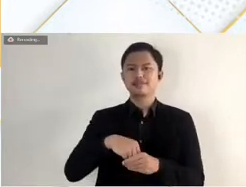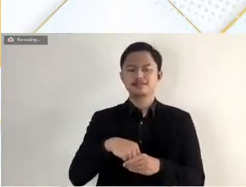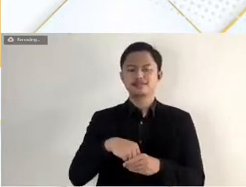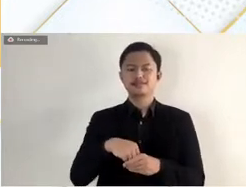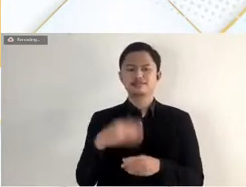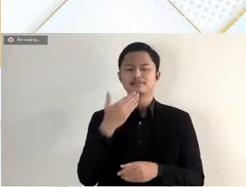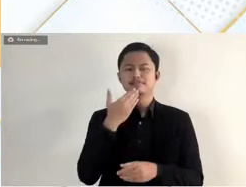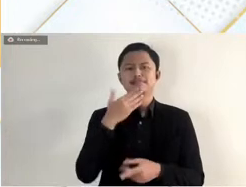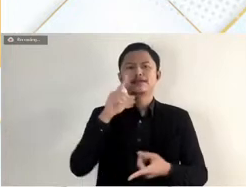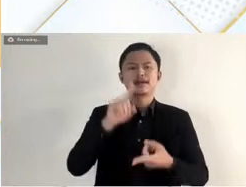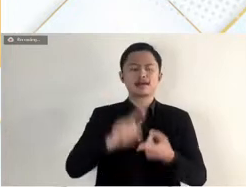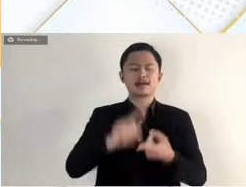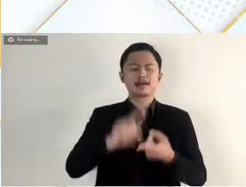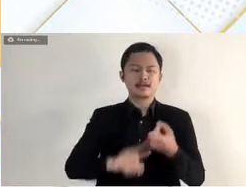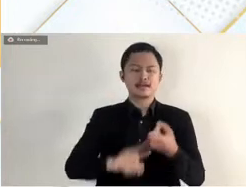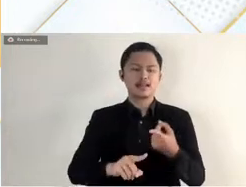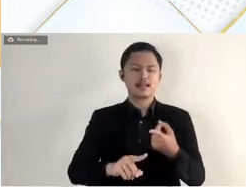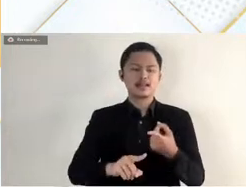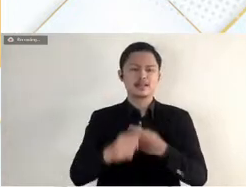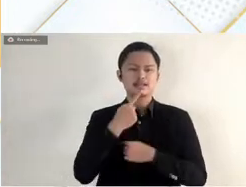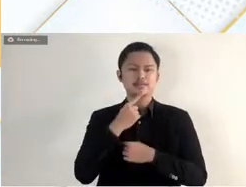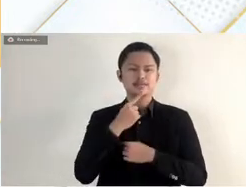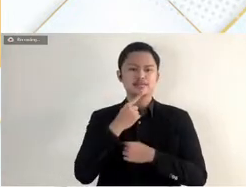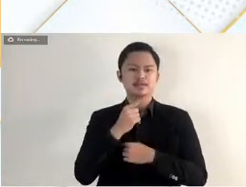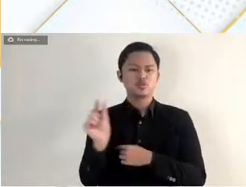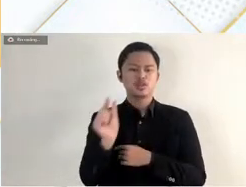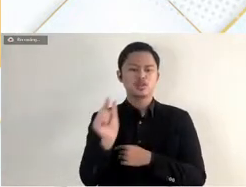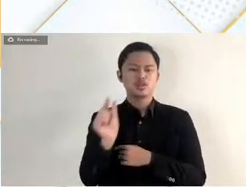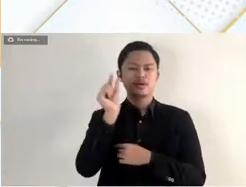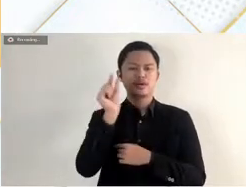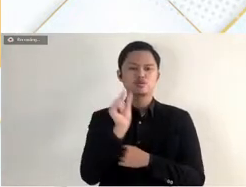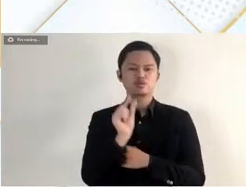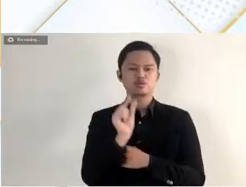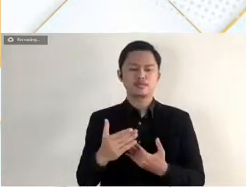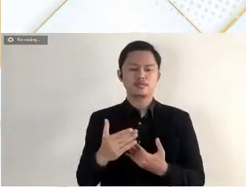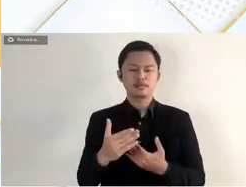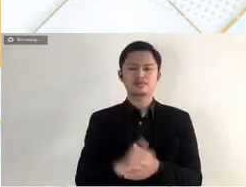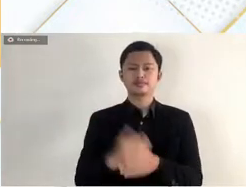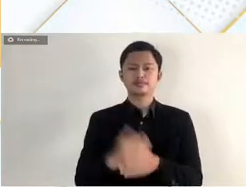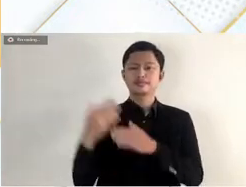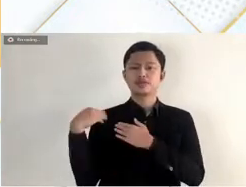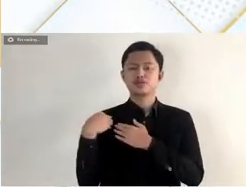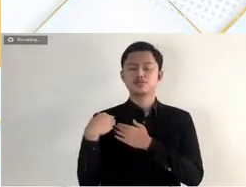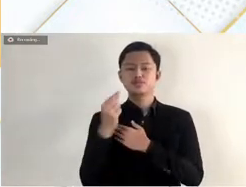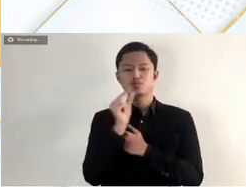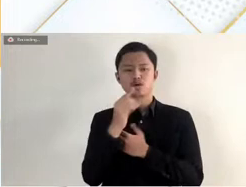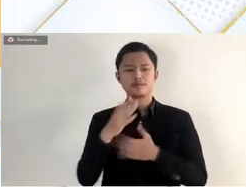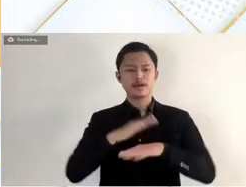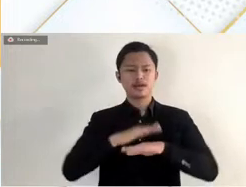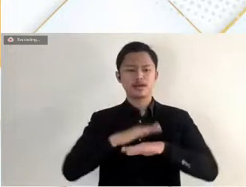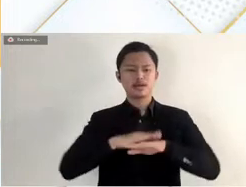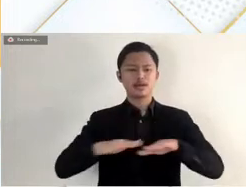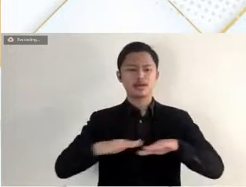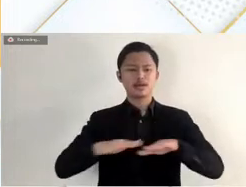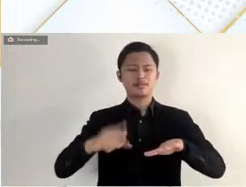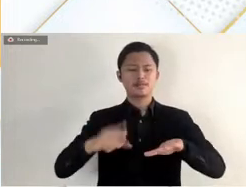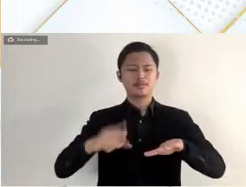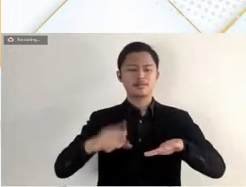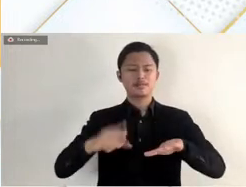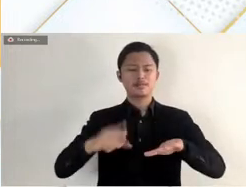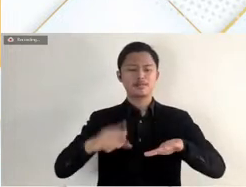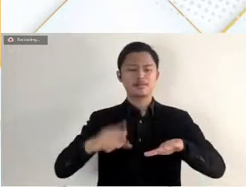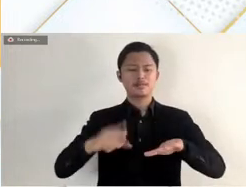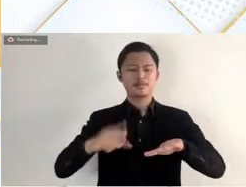notably primarily for its active role in UN peacekeeping operations, which